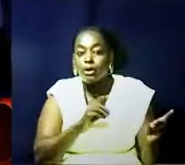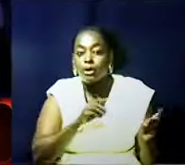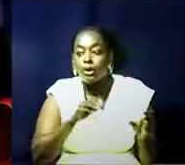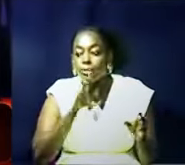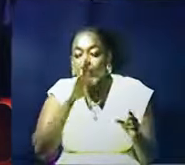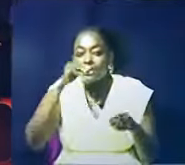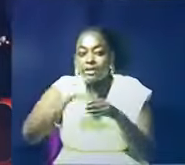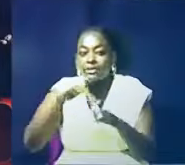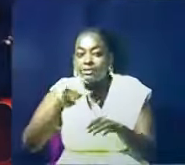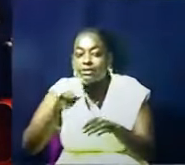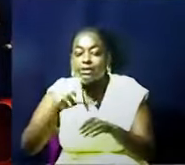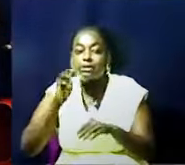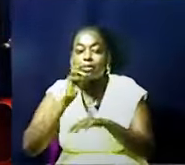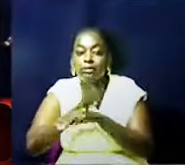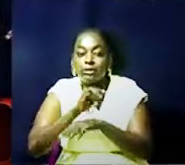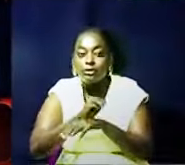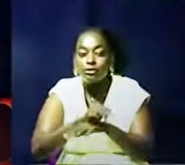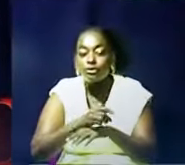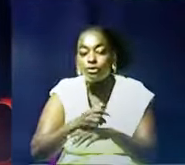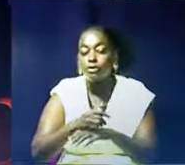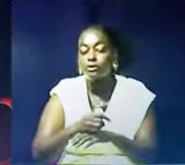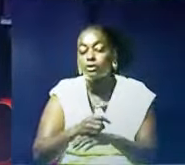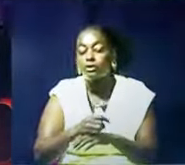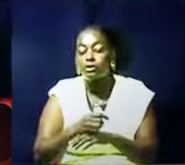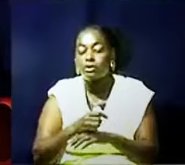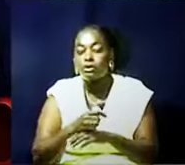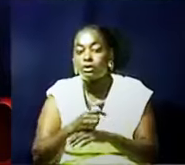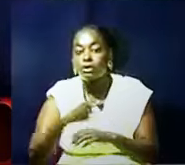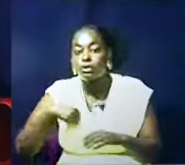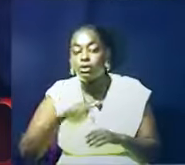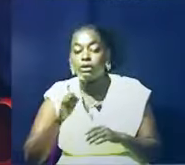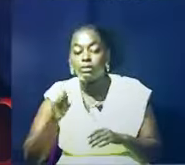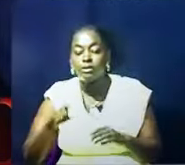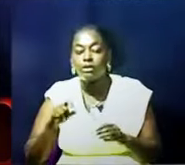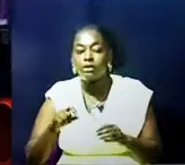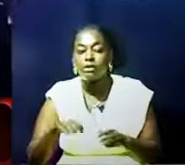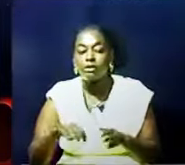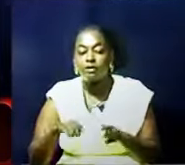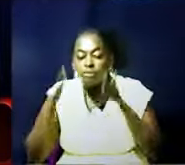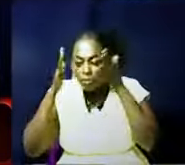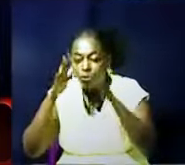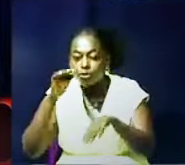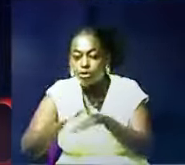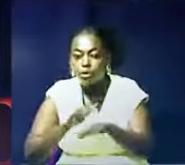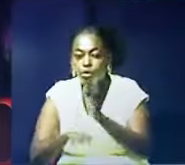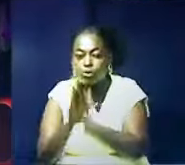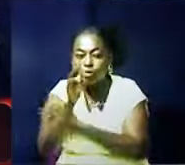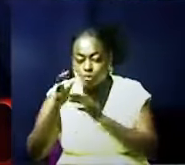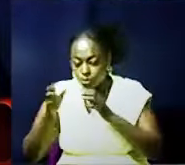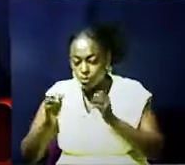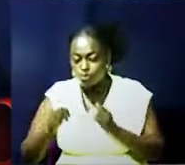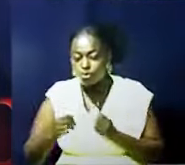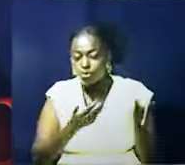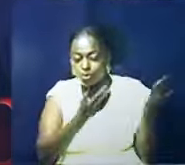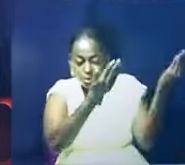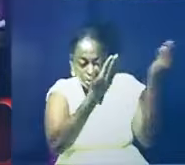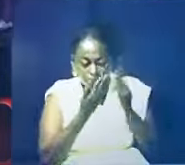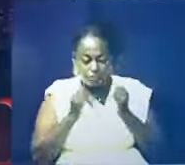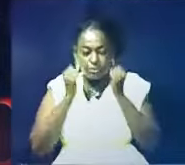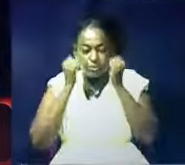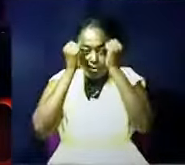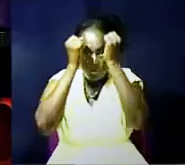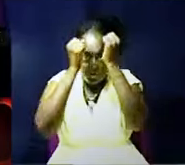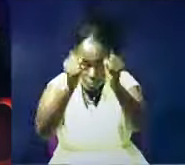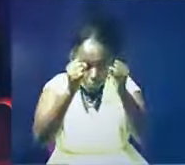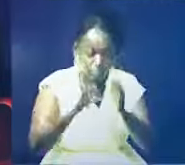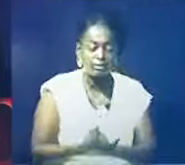God for God to strengthen us. Now, who says Sadie, Sampai boy, and who here pa, na yenya yenya mitumena,